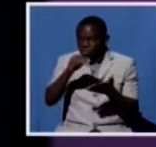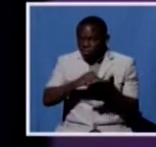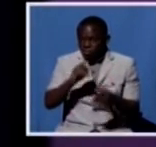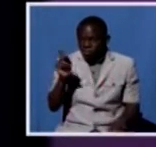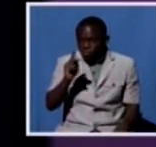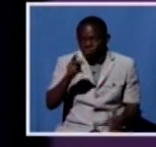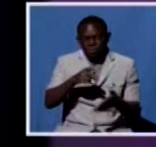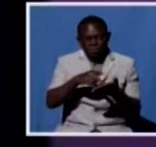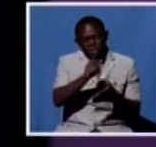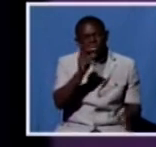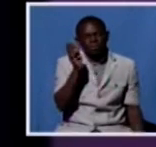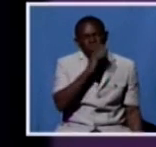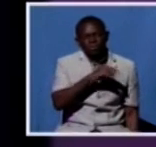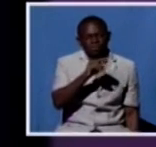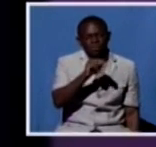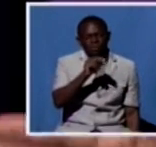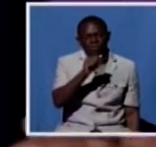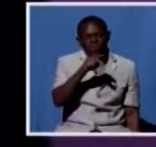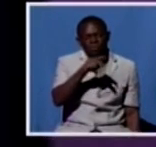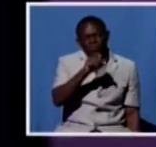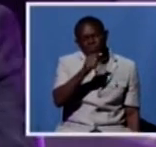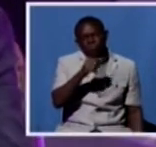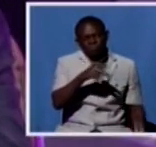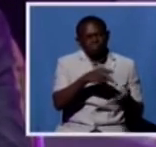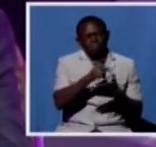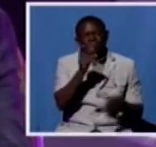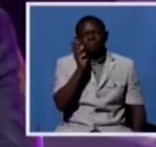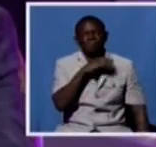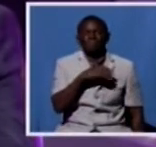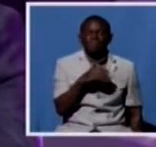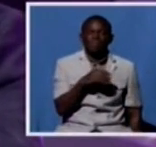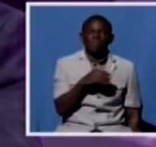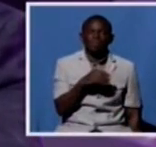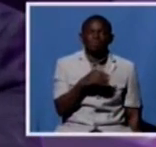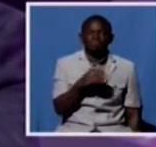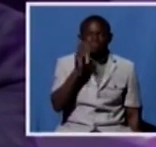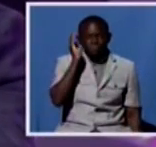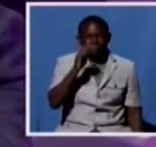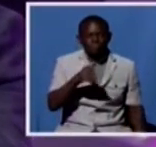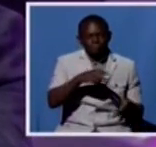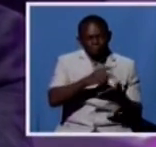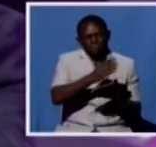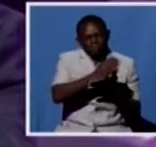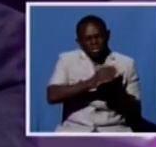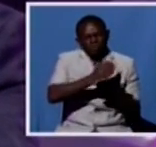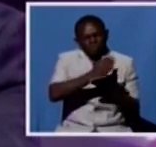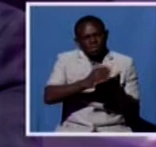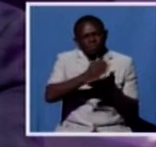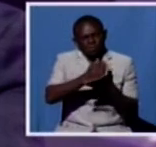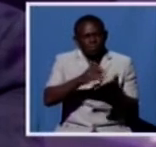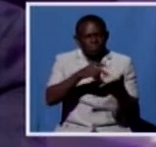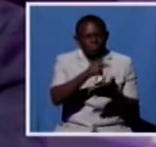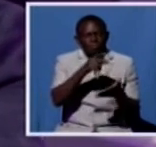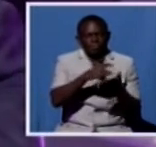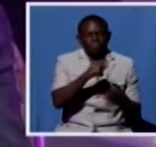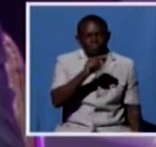back to NAPSA as part of the repayments. Yeah. So we'll continue paying. We've gotten the money within this period, and